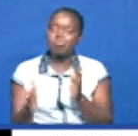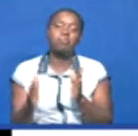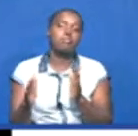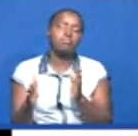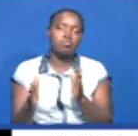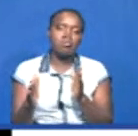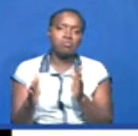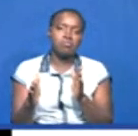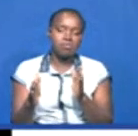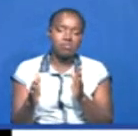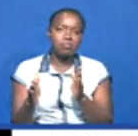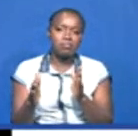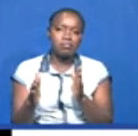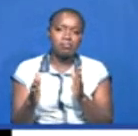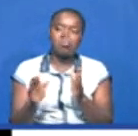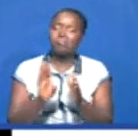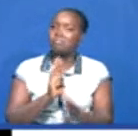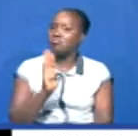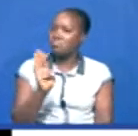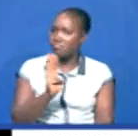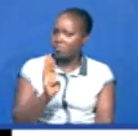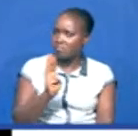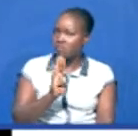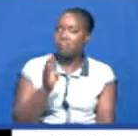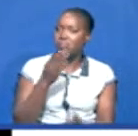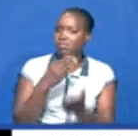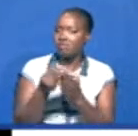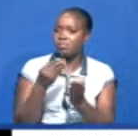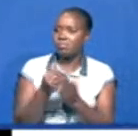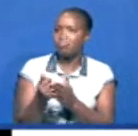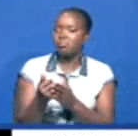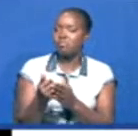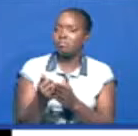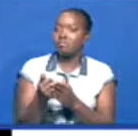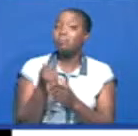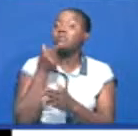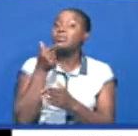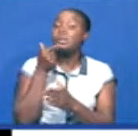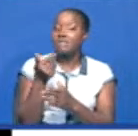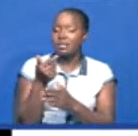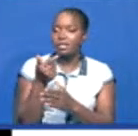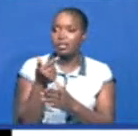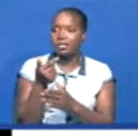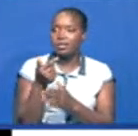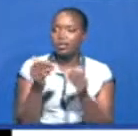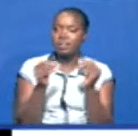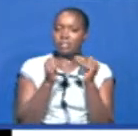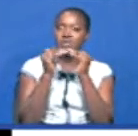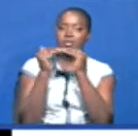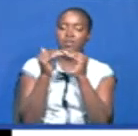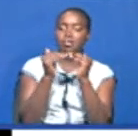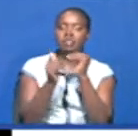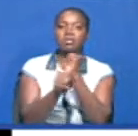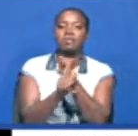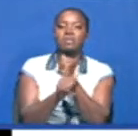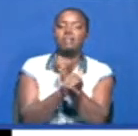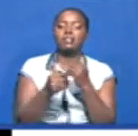it is in billions of shillings. And that tells you the level of threat that we have across